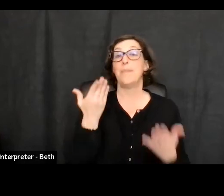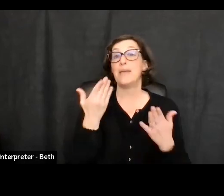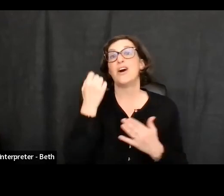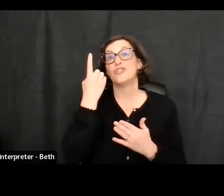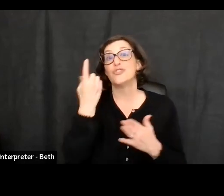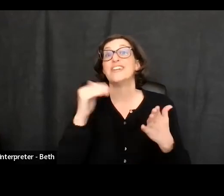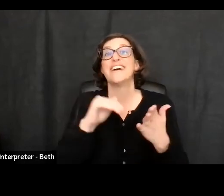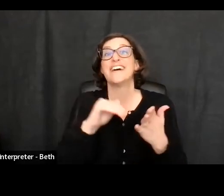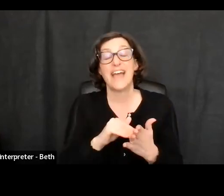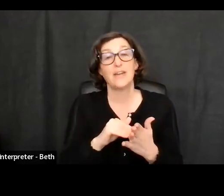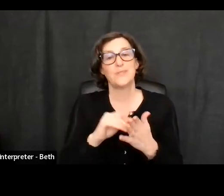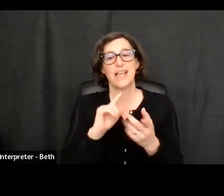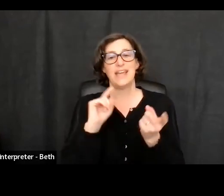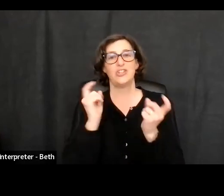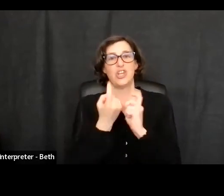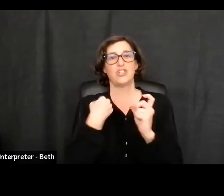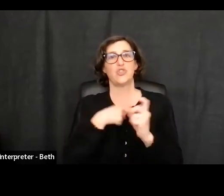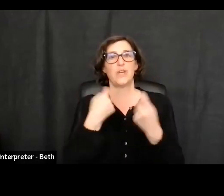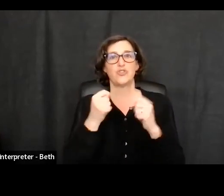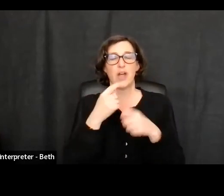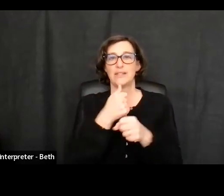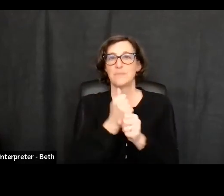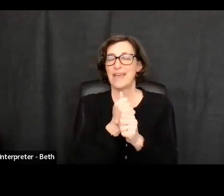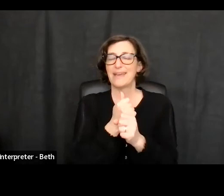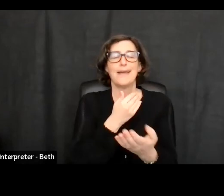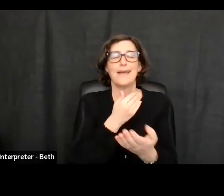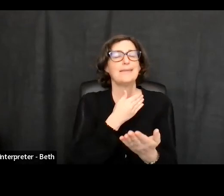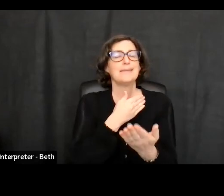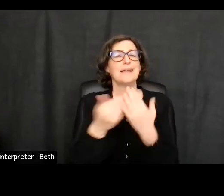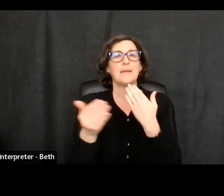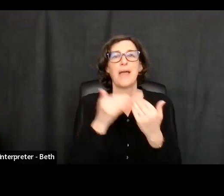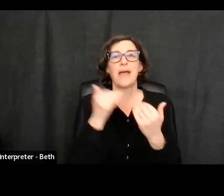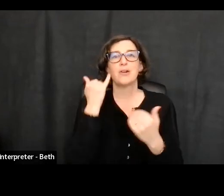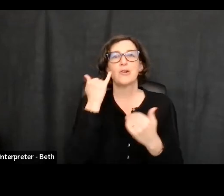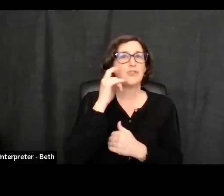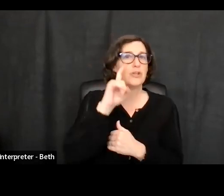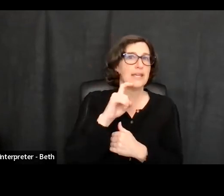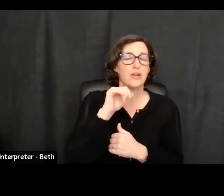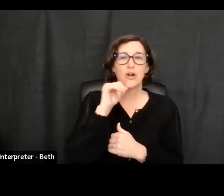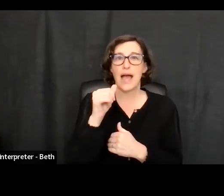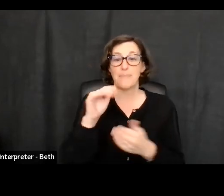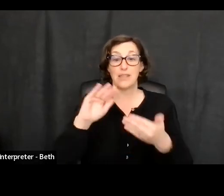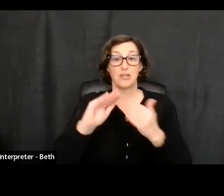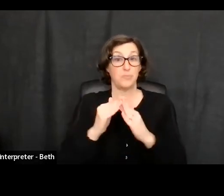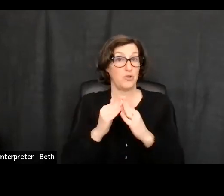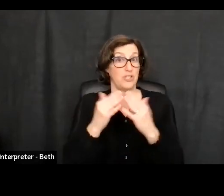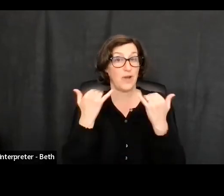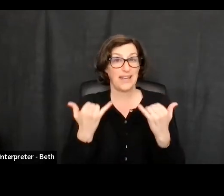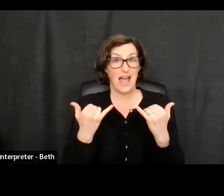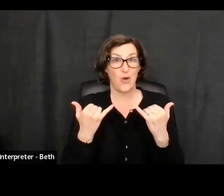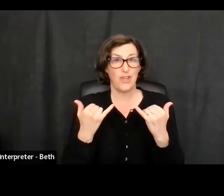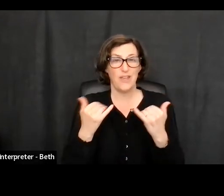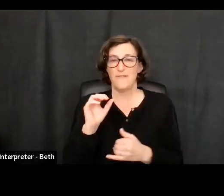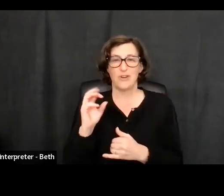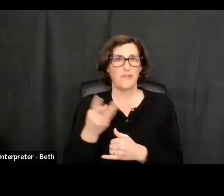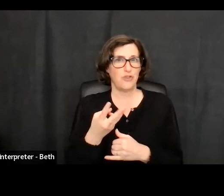is that the changes that we are trying to create, no matter how much they are needed by communities in the present moment, very few of them are gonna come in